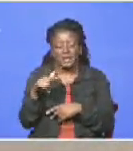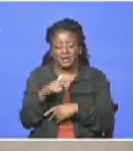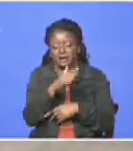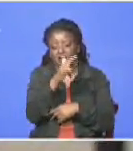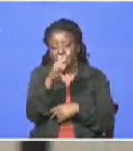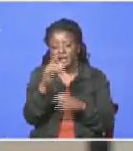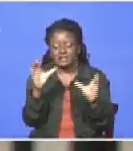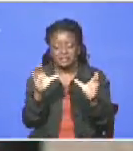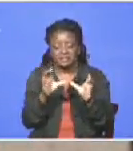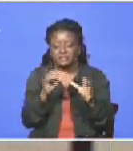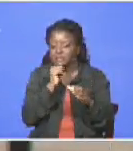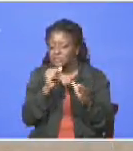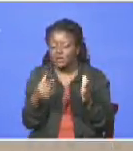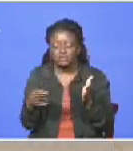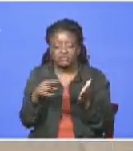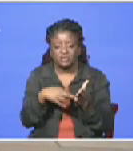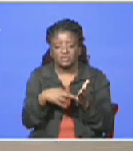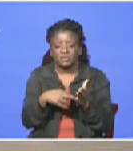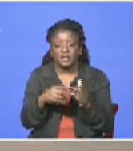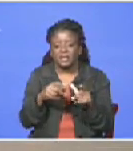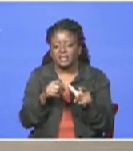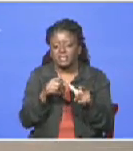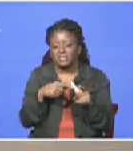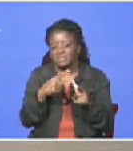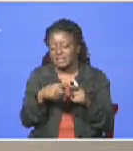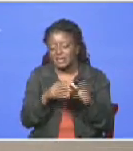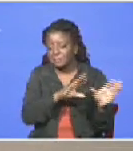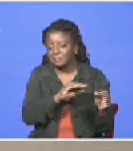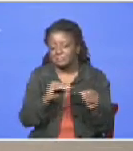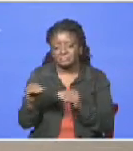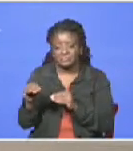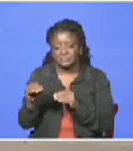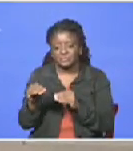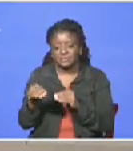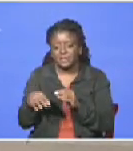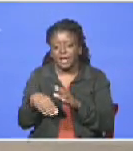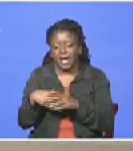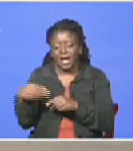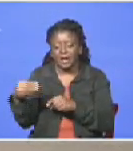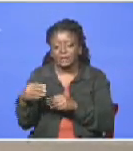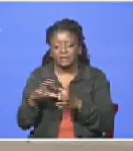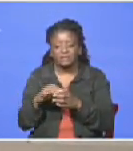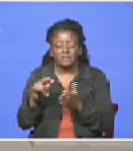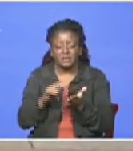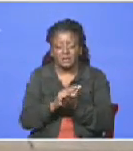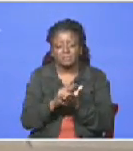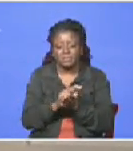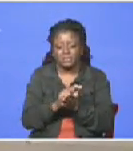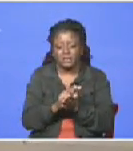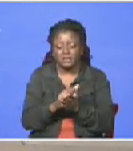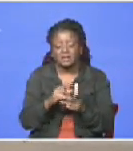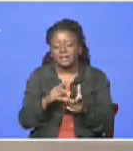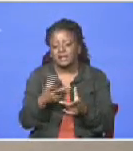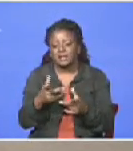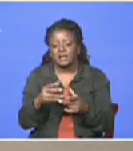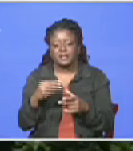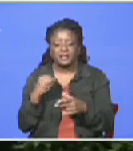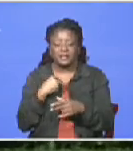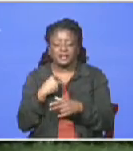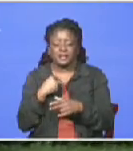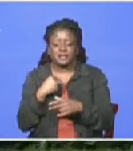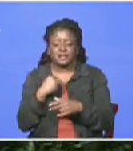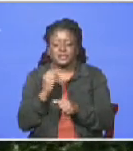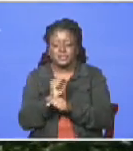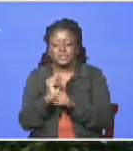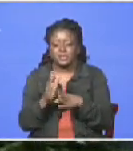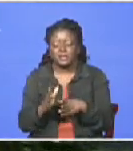its spot at the Lyndon Pinckney International Airport, and some staff members filing a trade dispute with the Department of Labor on Monday. Minister of Tourism